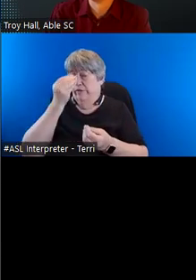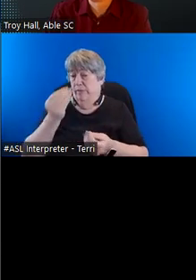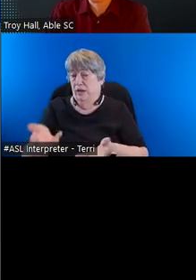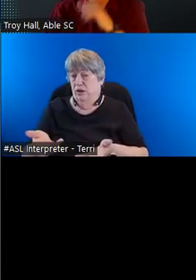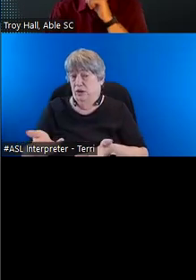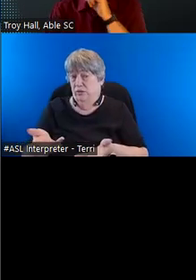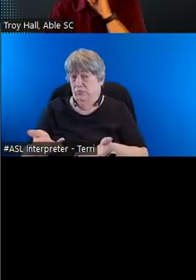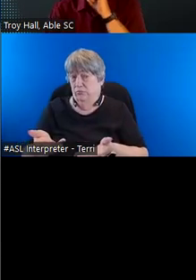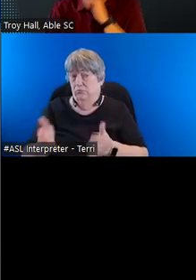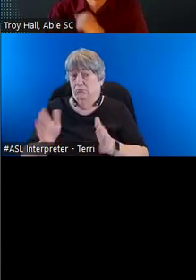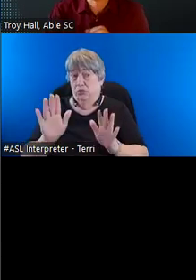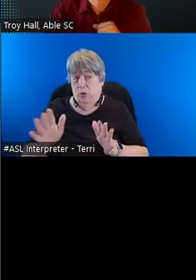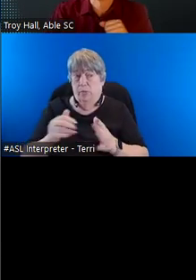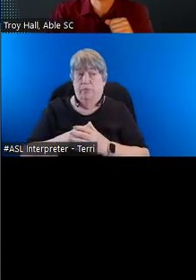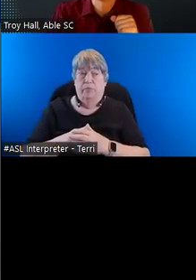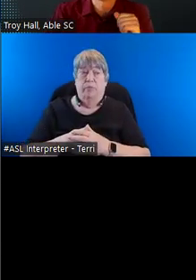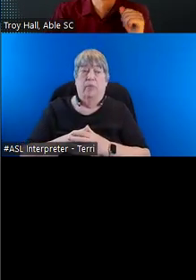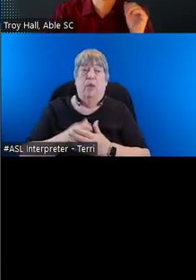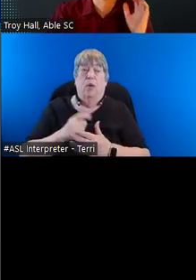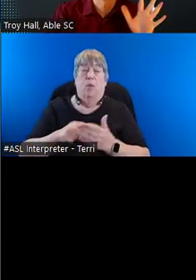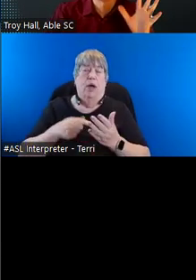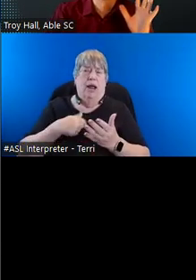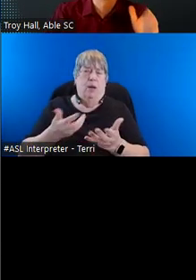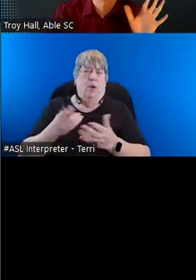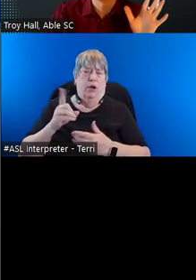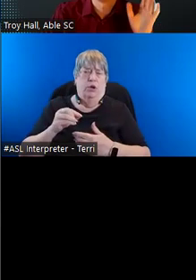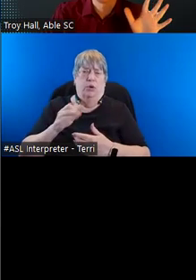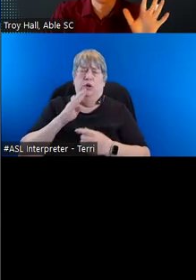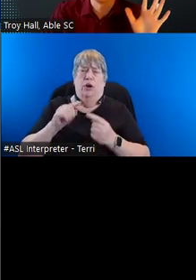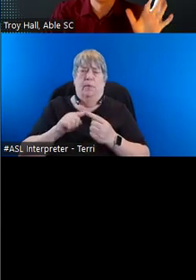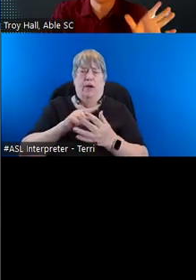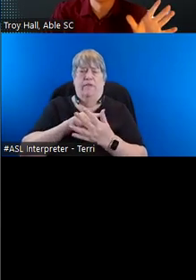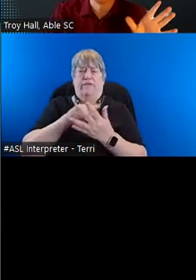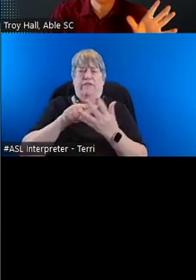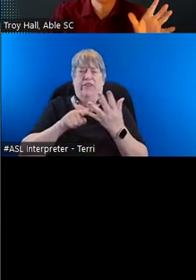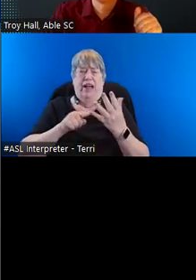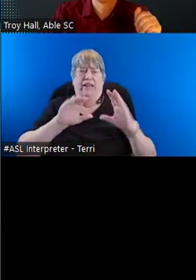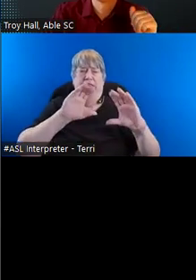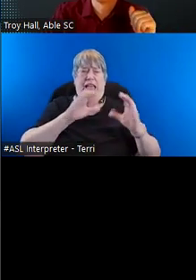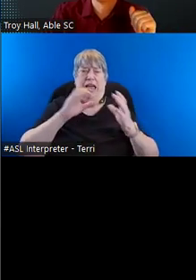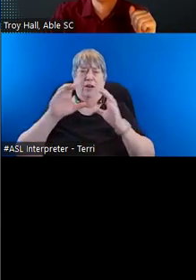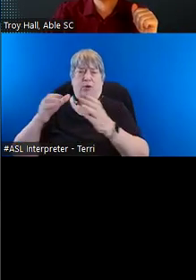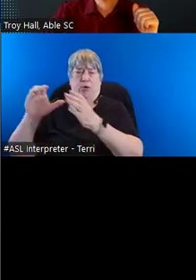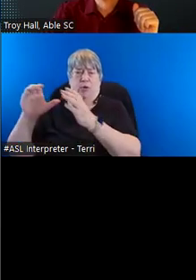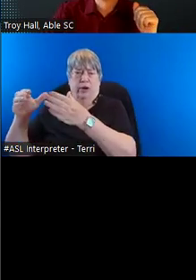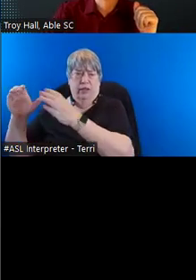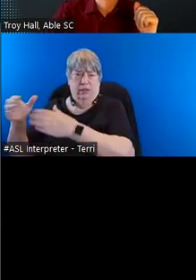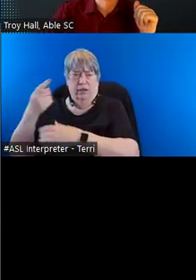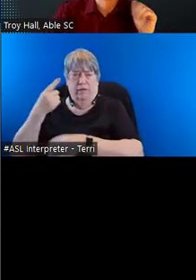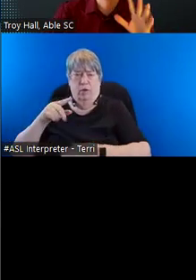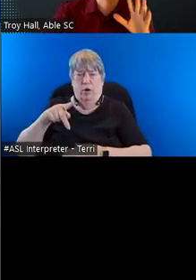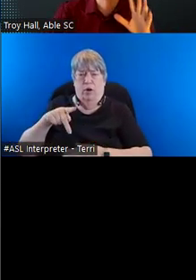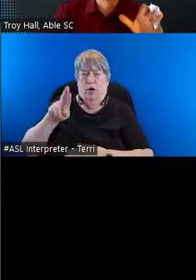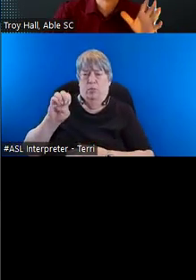do is to talk about these 5 specific categories of pre-EDs real quick, right?